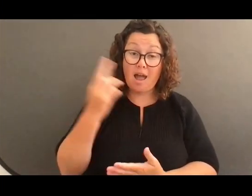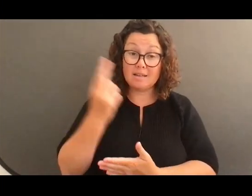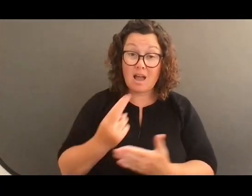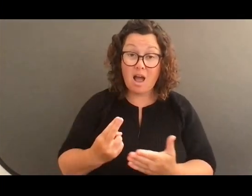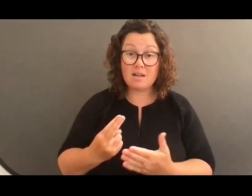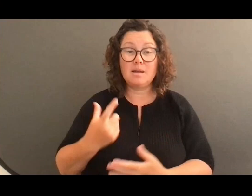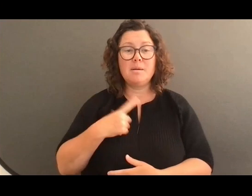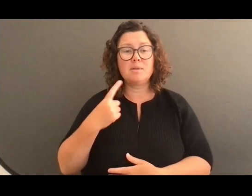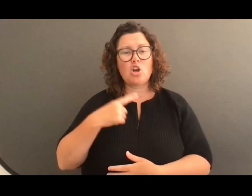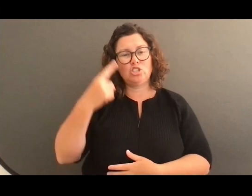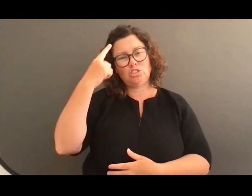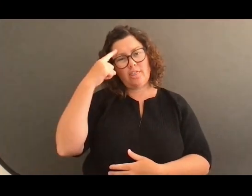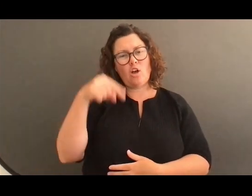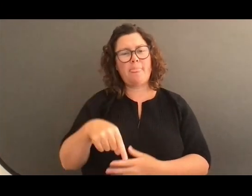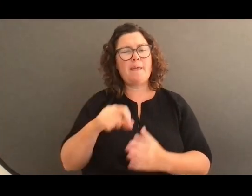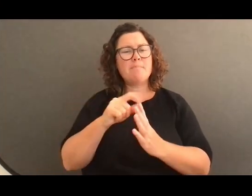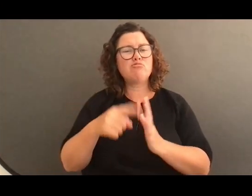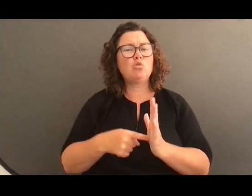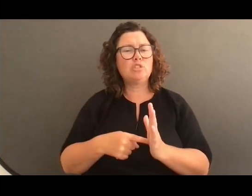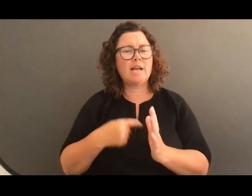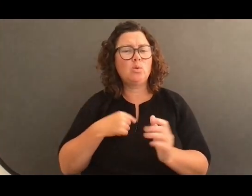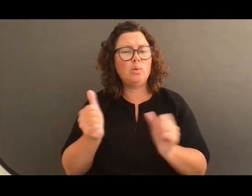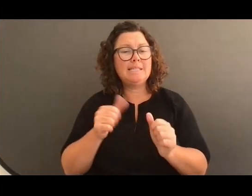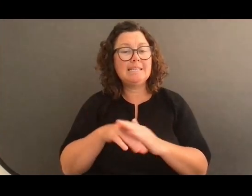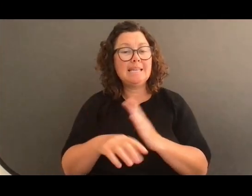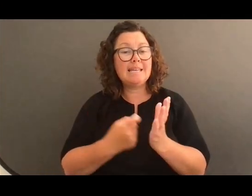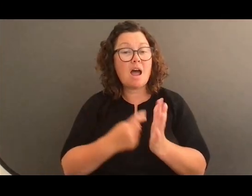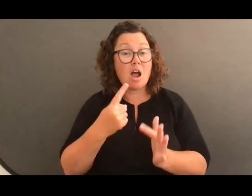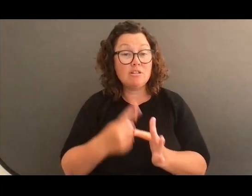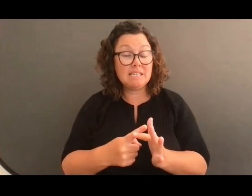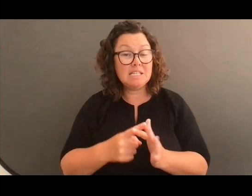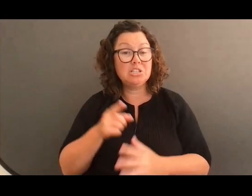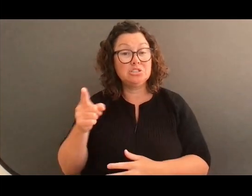of didn't connect the idea of art and the totem project.